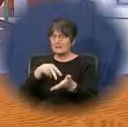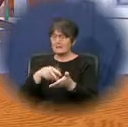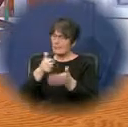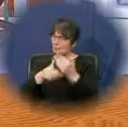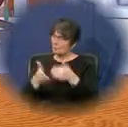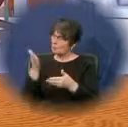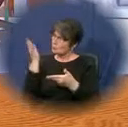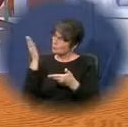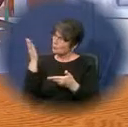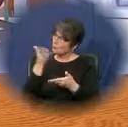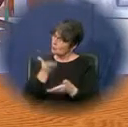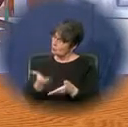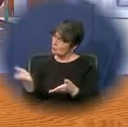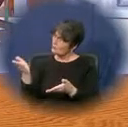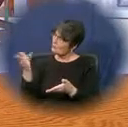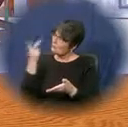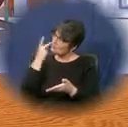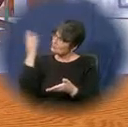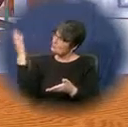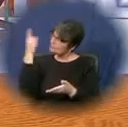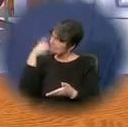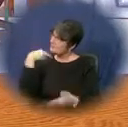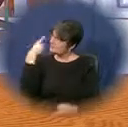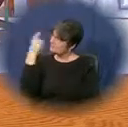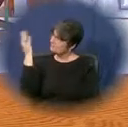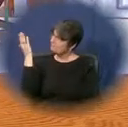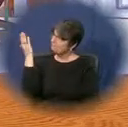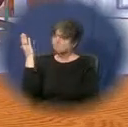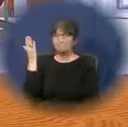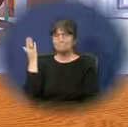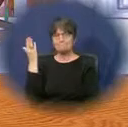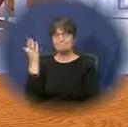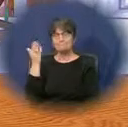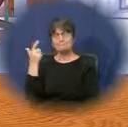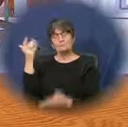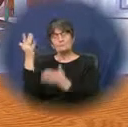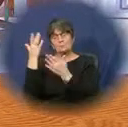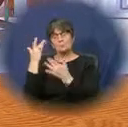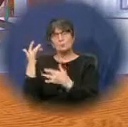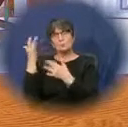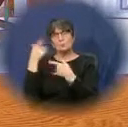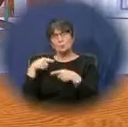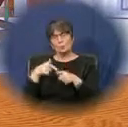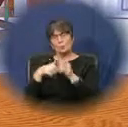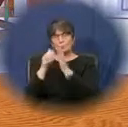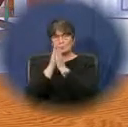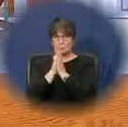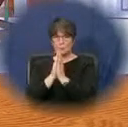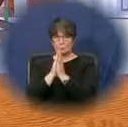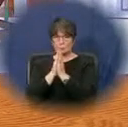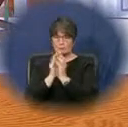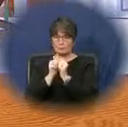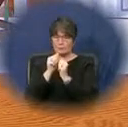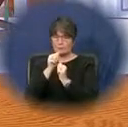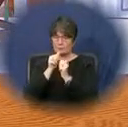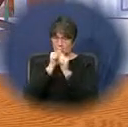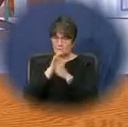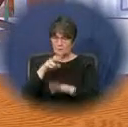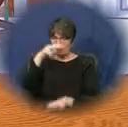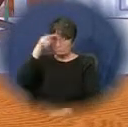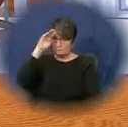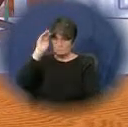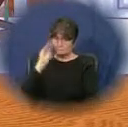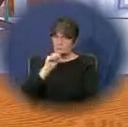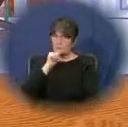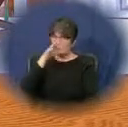mercy. Welcome them into the light of your face. Have mercy on us all, we pray, that with the Blessed Virgin Mary, Mother